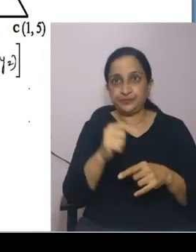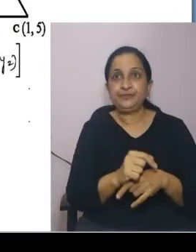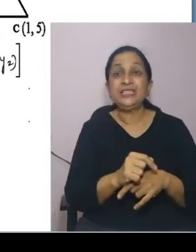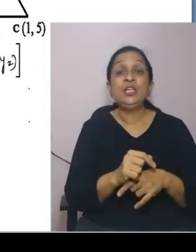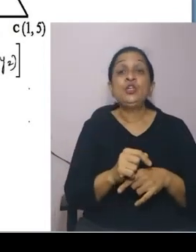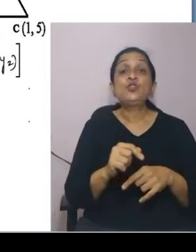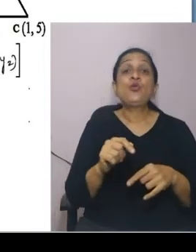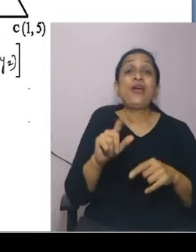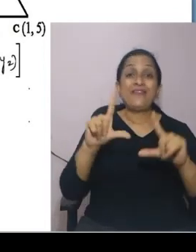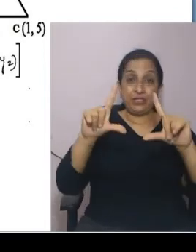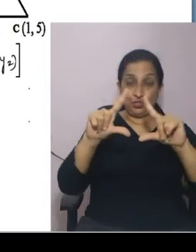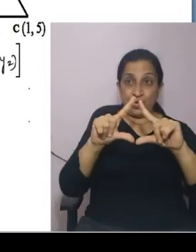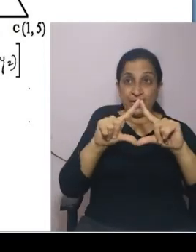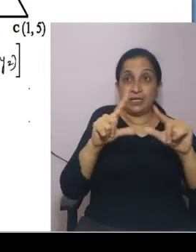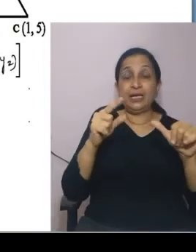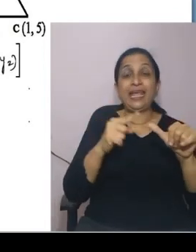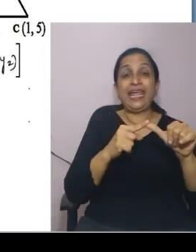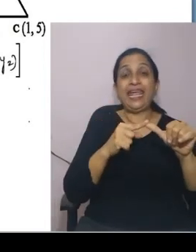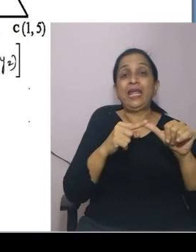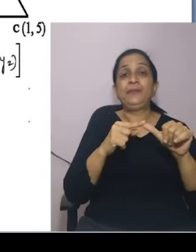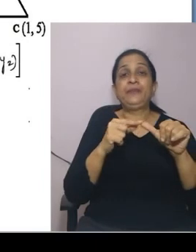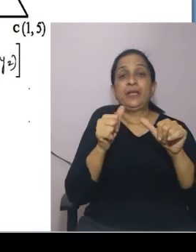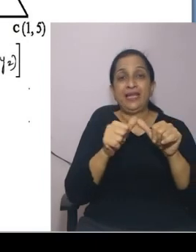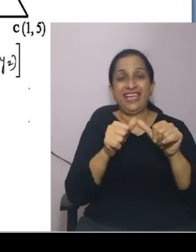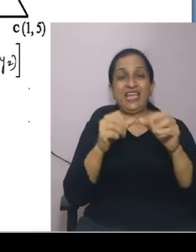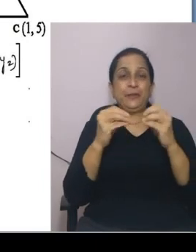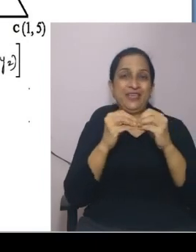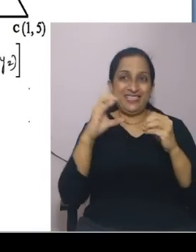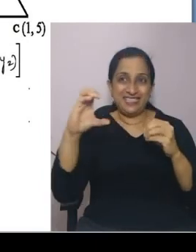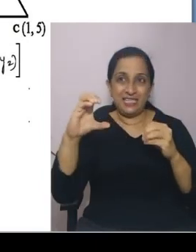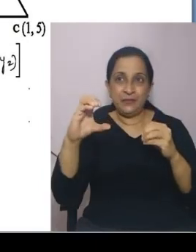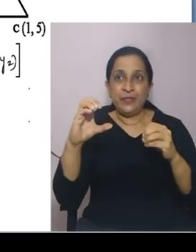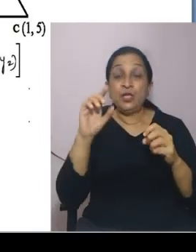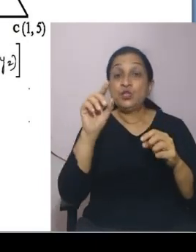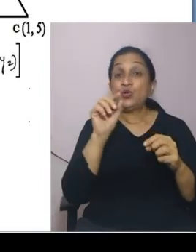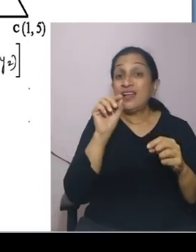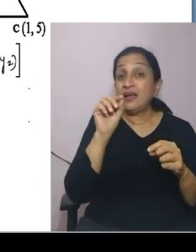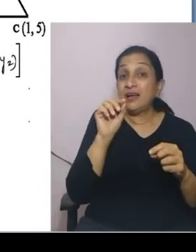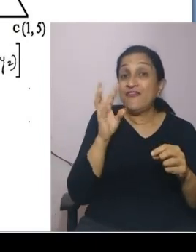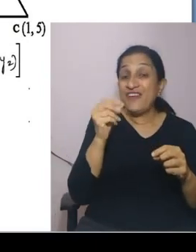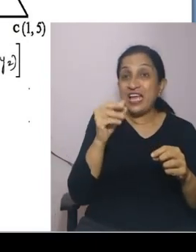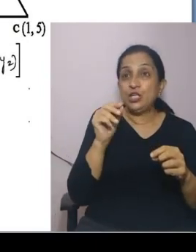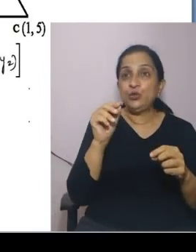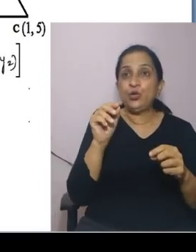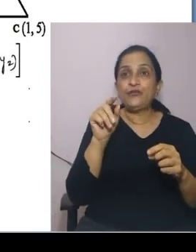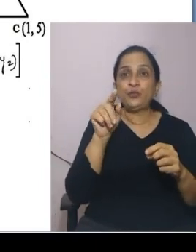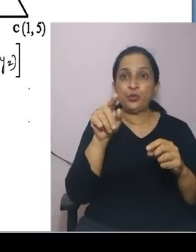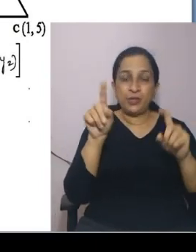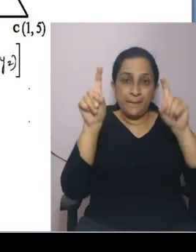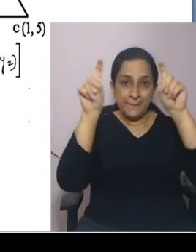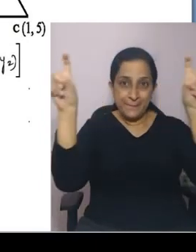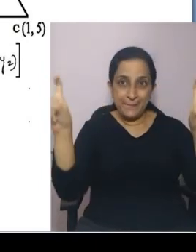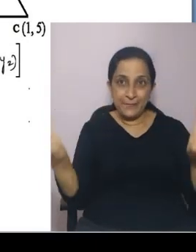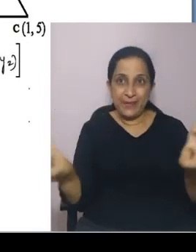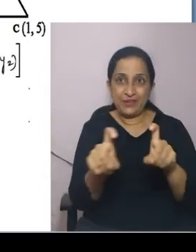Find the area of a triangle formed by this. You have to put a matrix of this